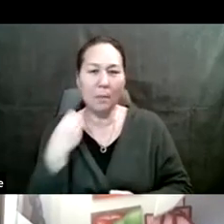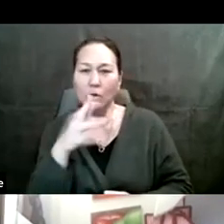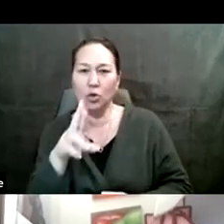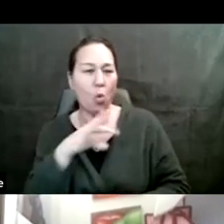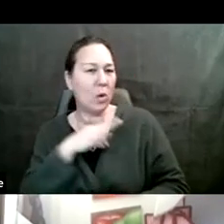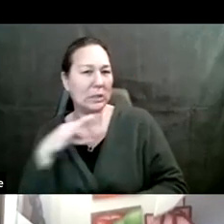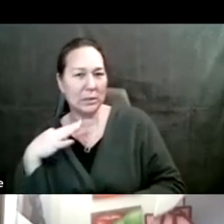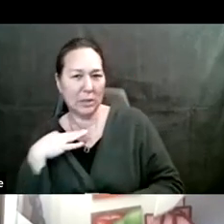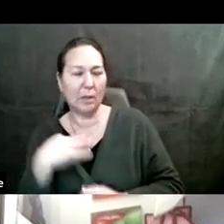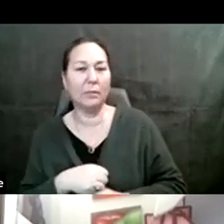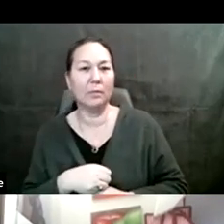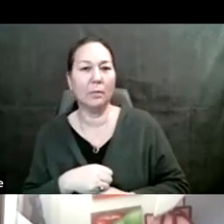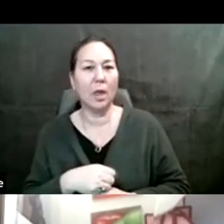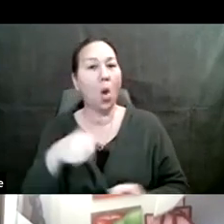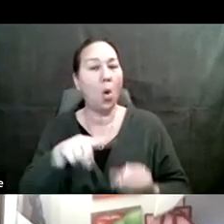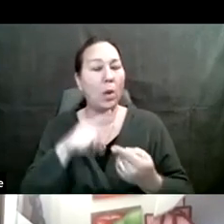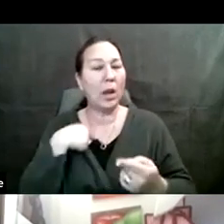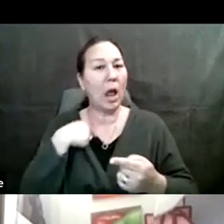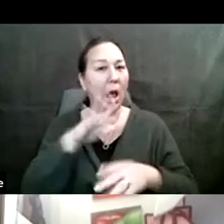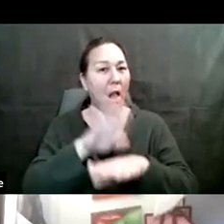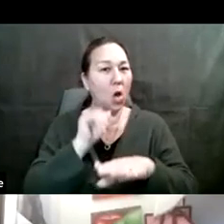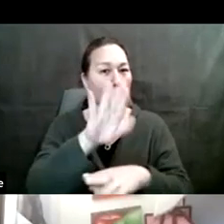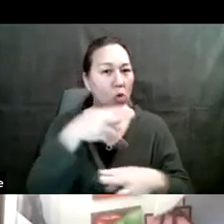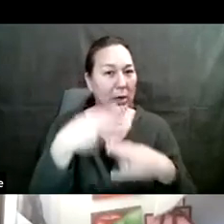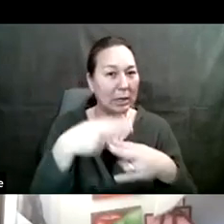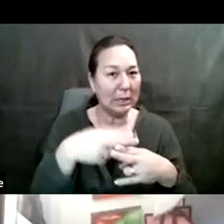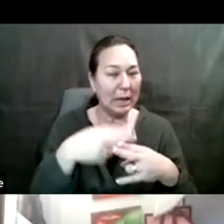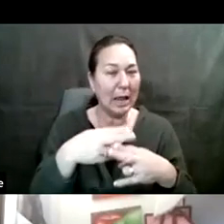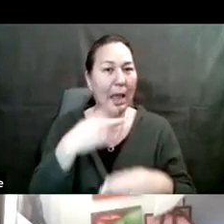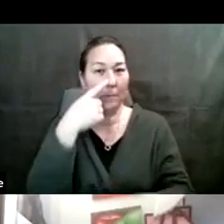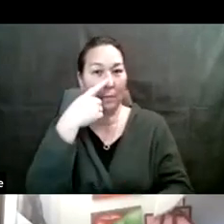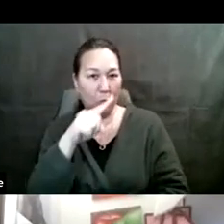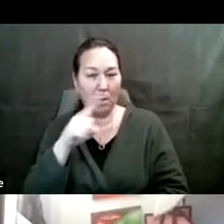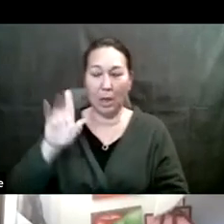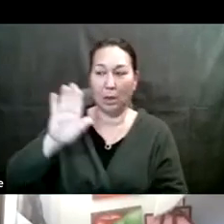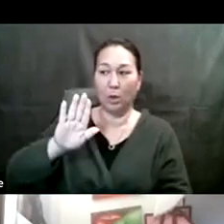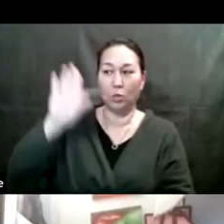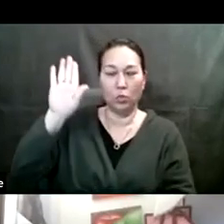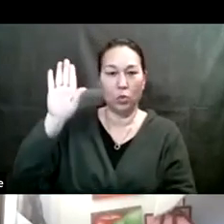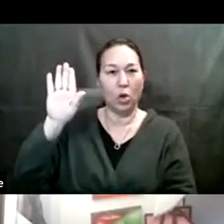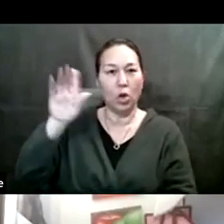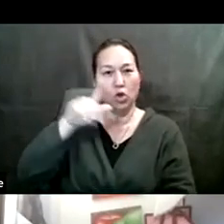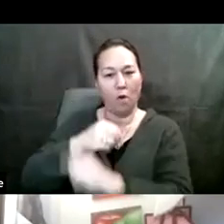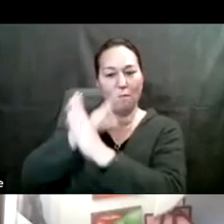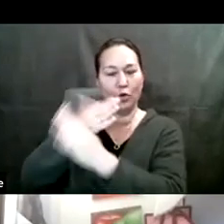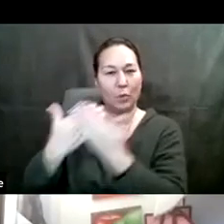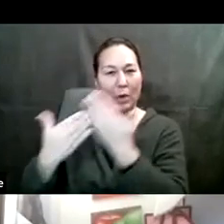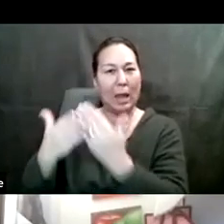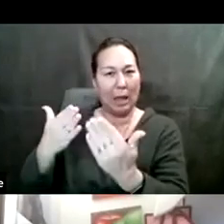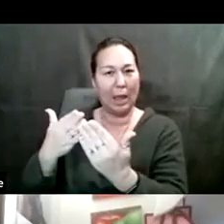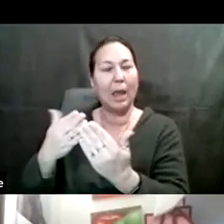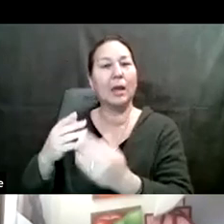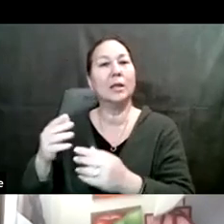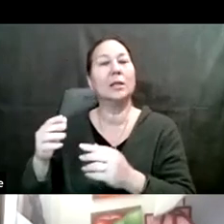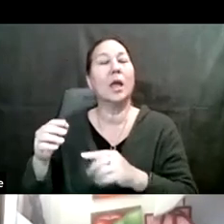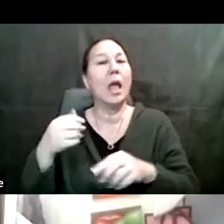your name please raise your hand virtually in Zoom also please make sure that you're signed into Zoom with the same name that you used